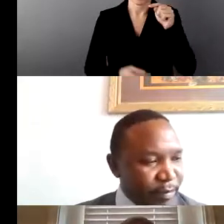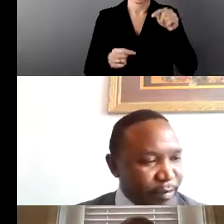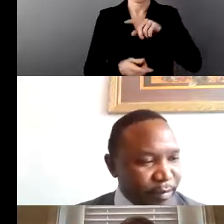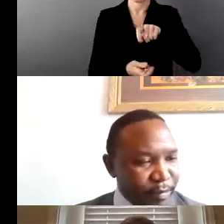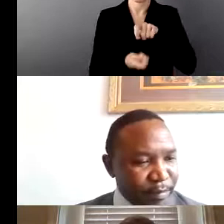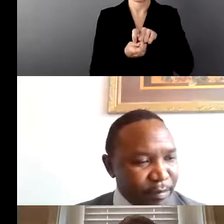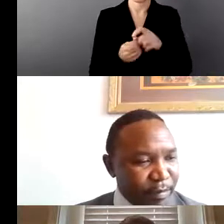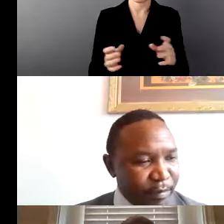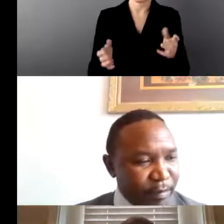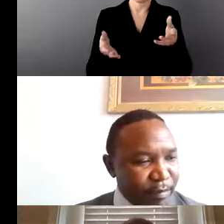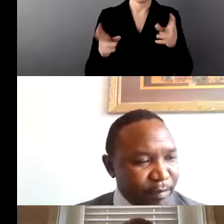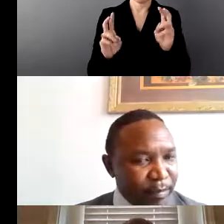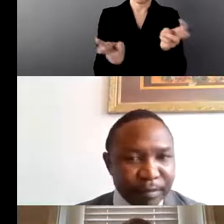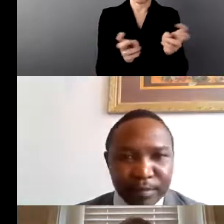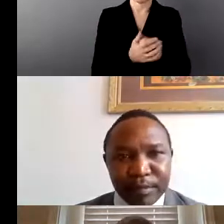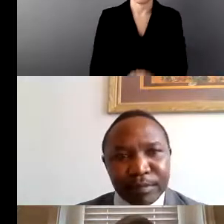informative